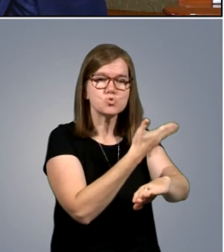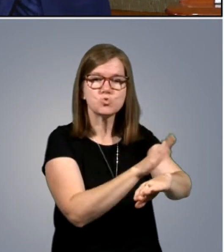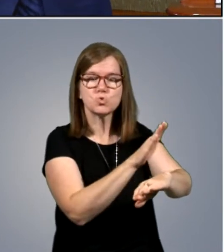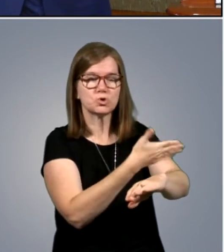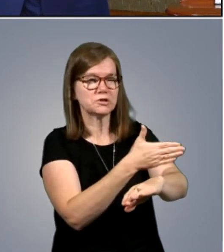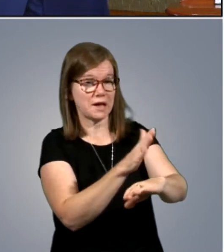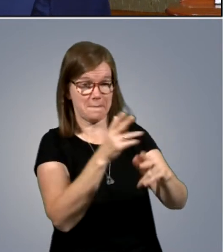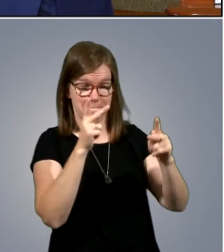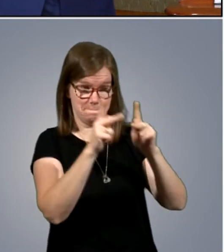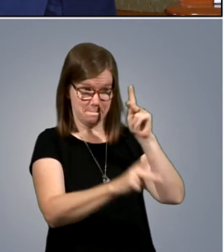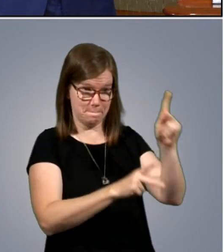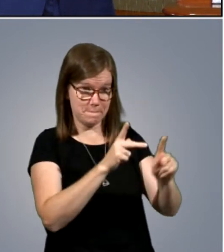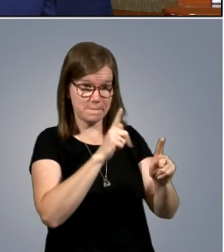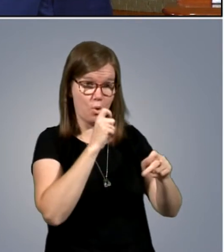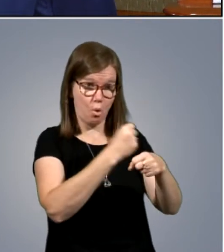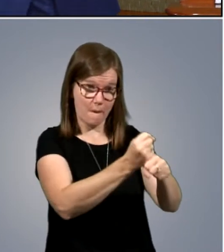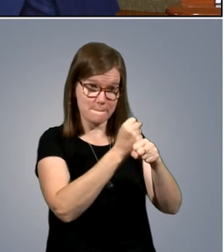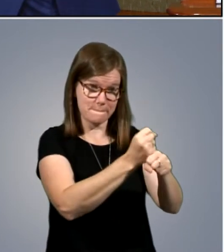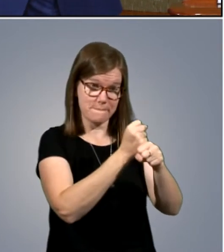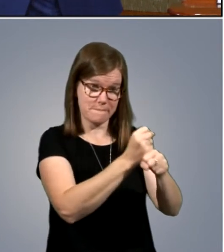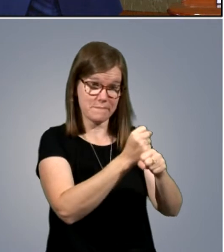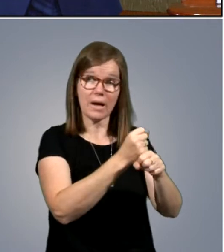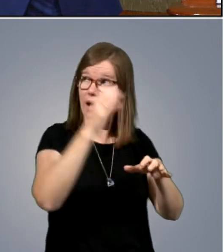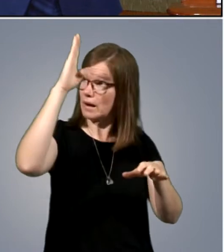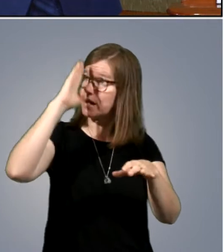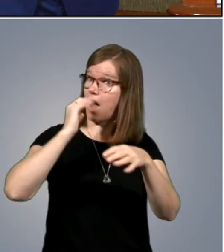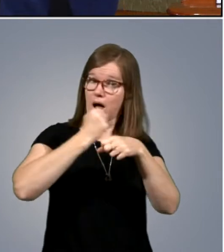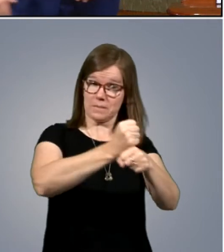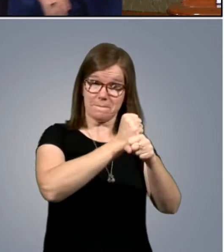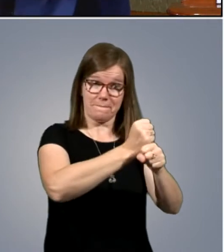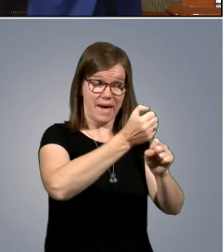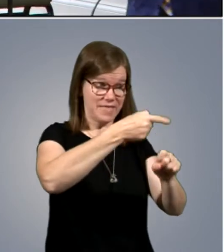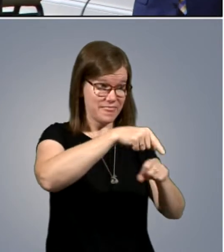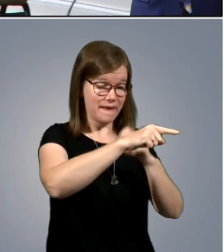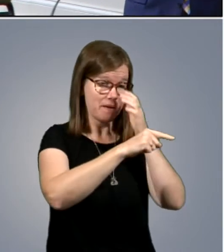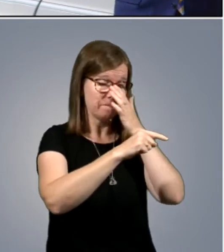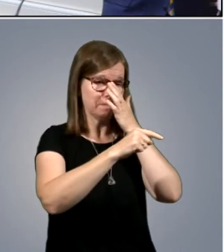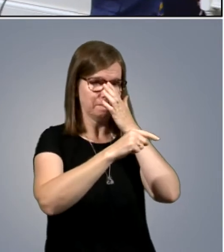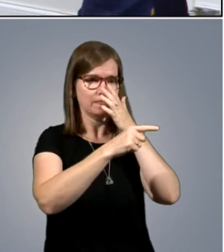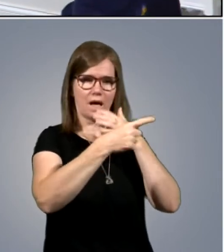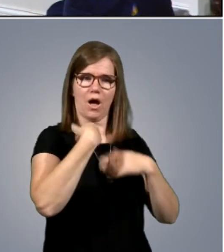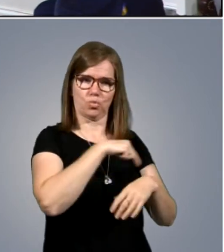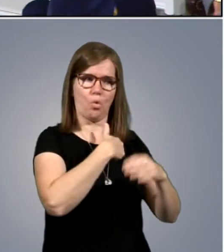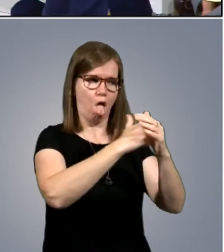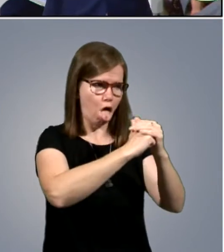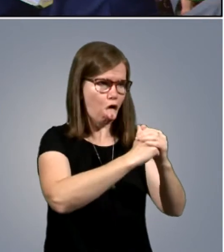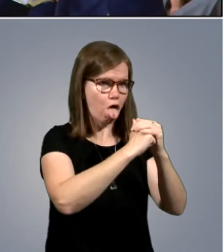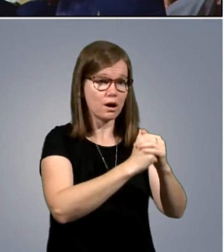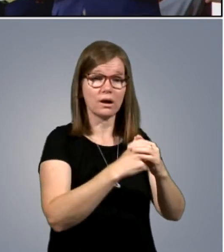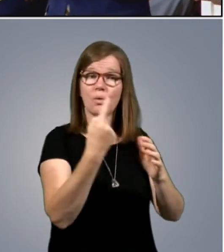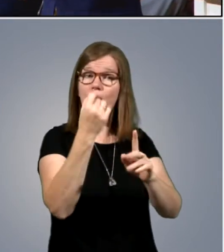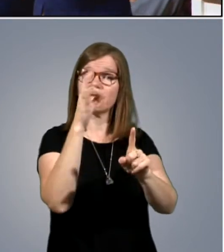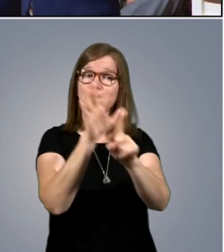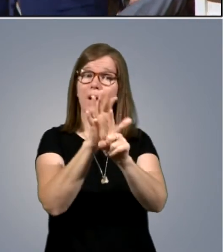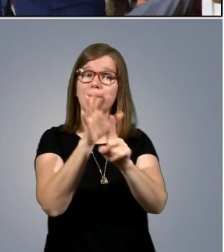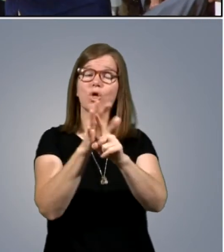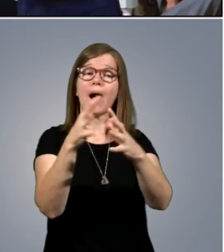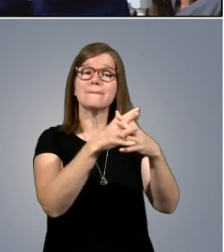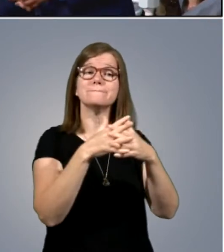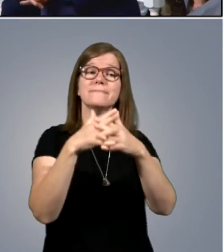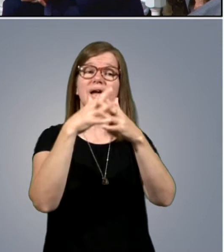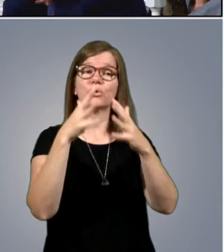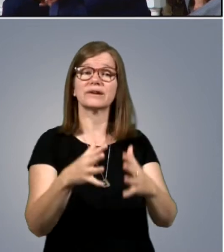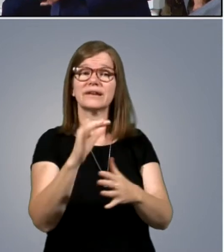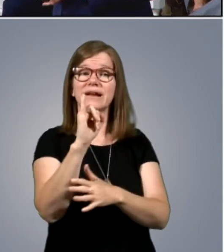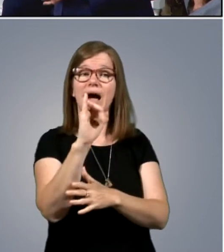human beings created by God, and we'll worship them. As a of fact, one of most important, one of most popular shows, American Idol.